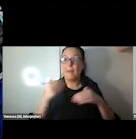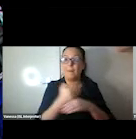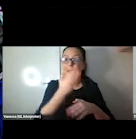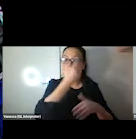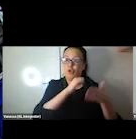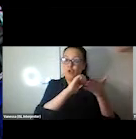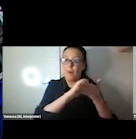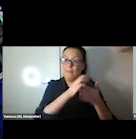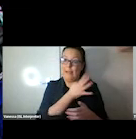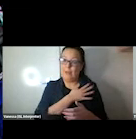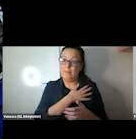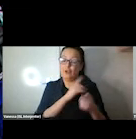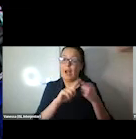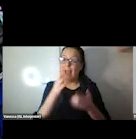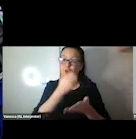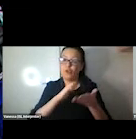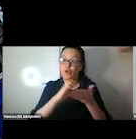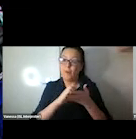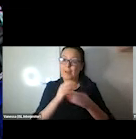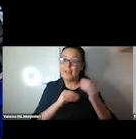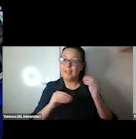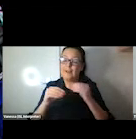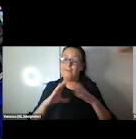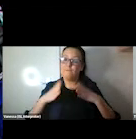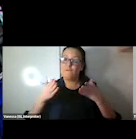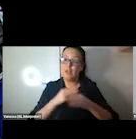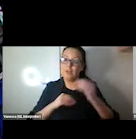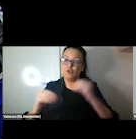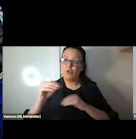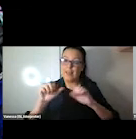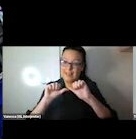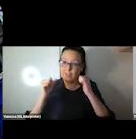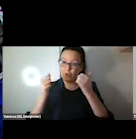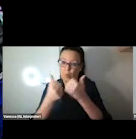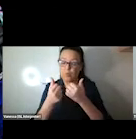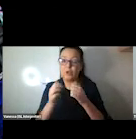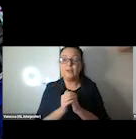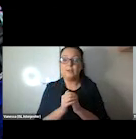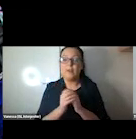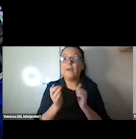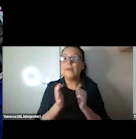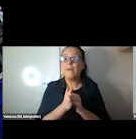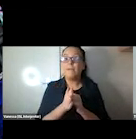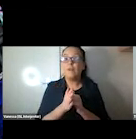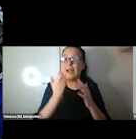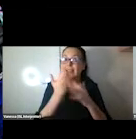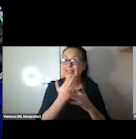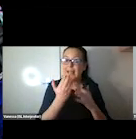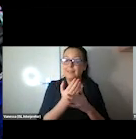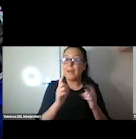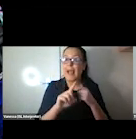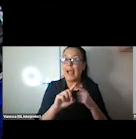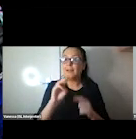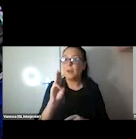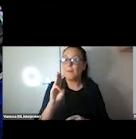Trade Association in support of the European accessibility requirements for procurement in the built environment. Now, procurement has